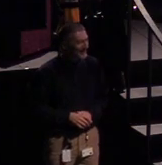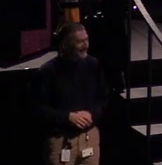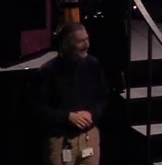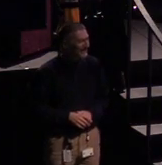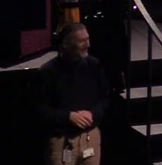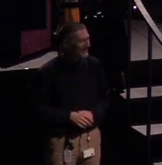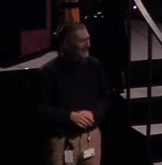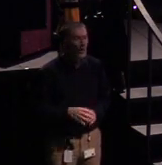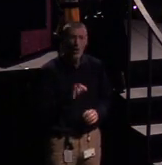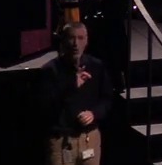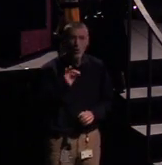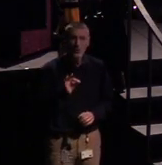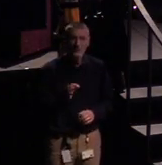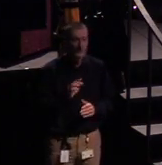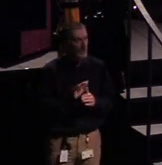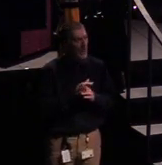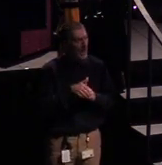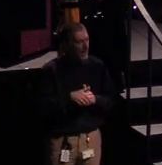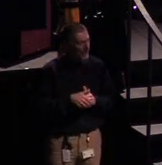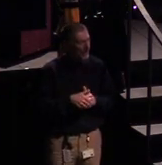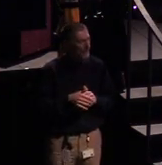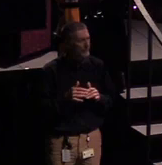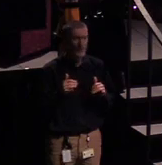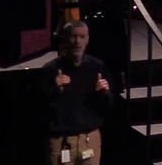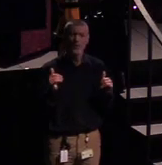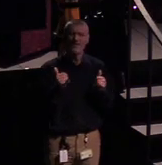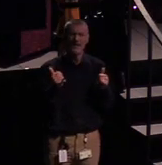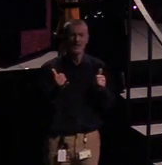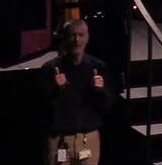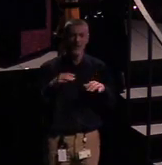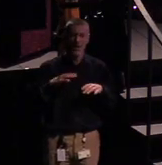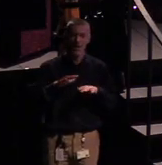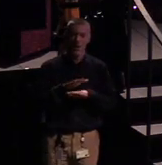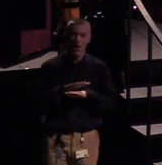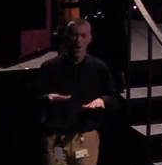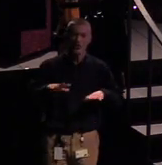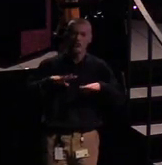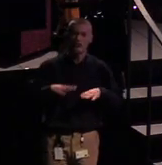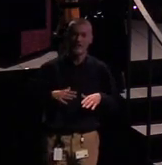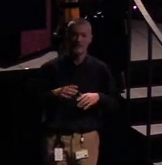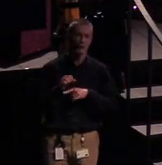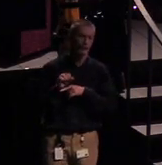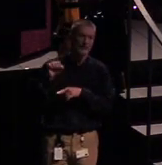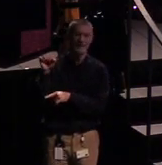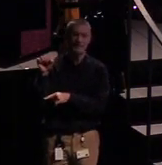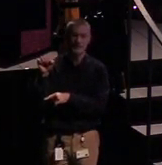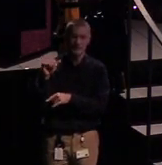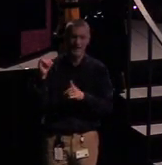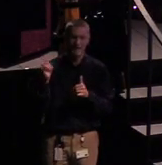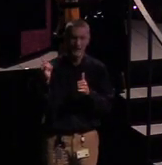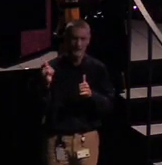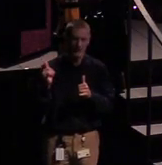question about the festival unrest and resistance which is something that